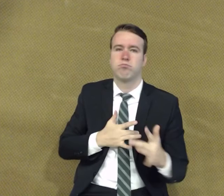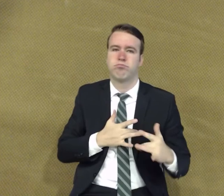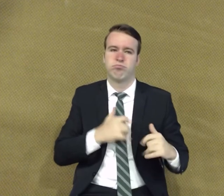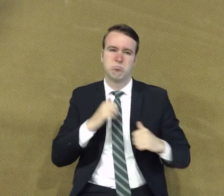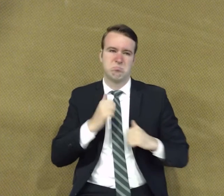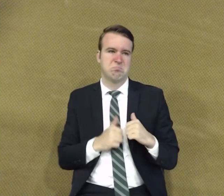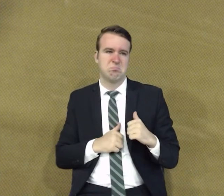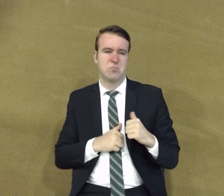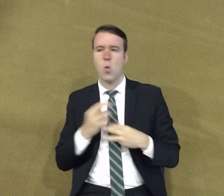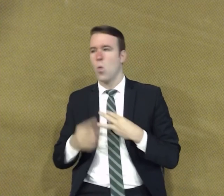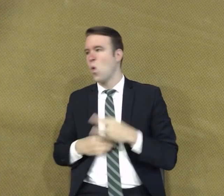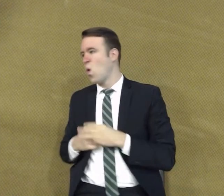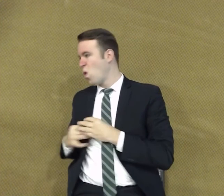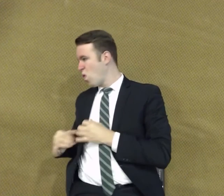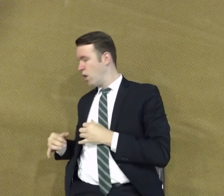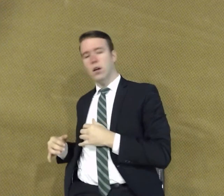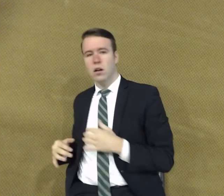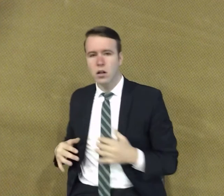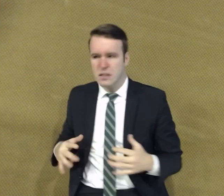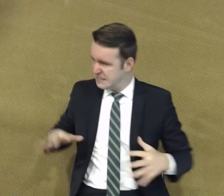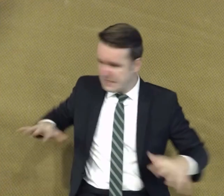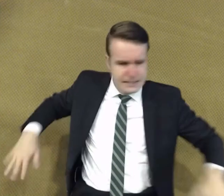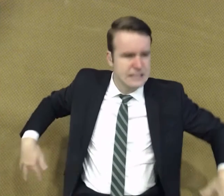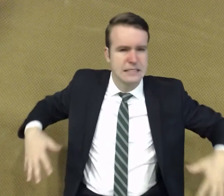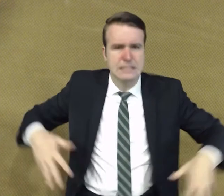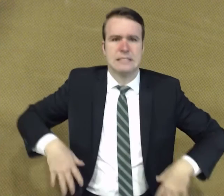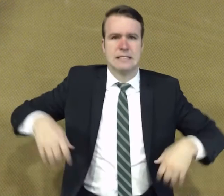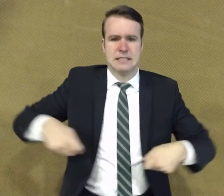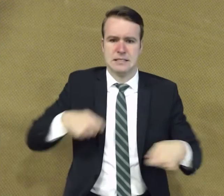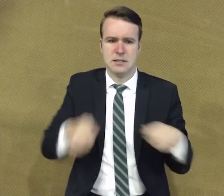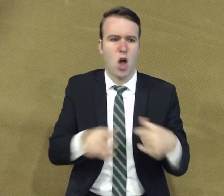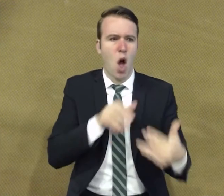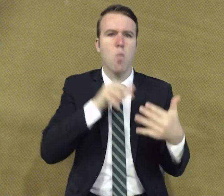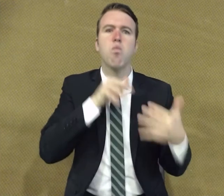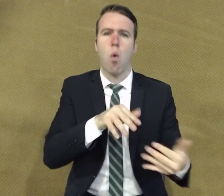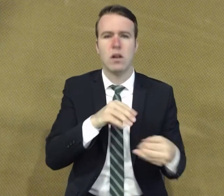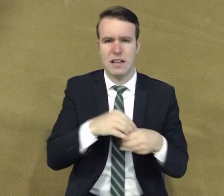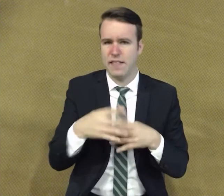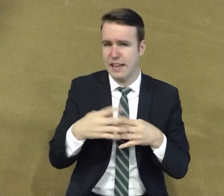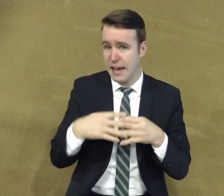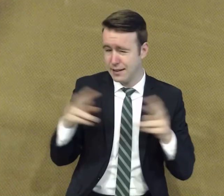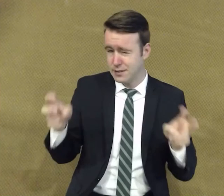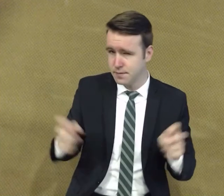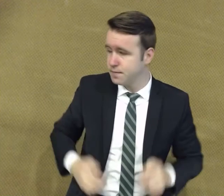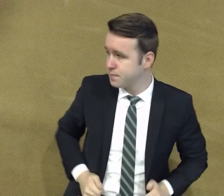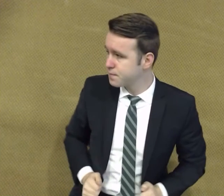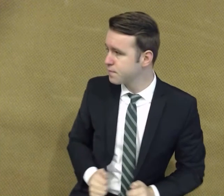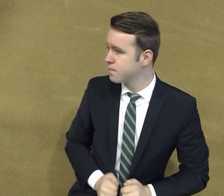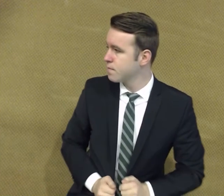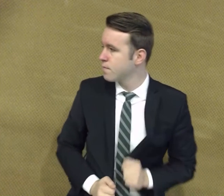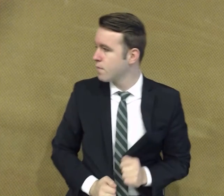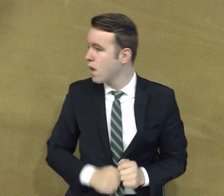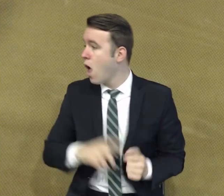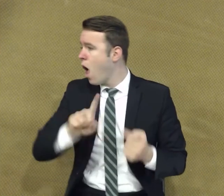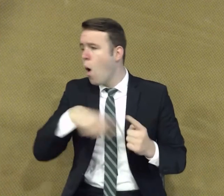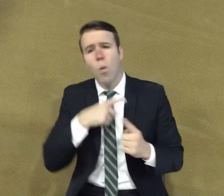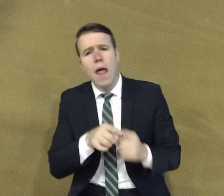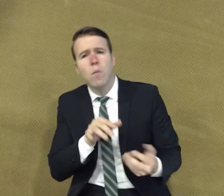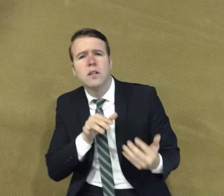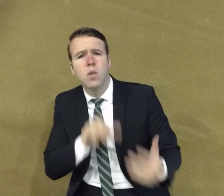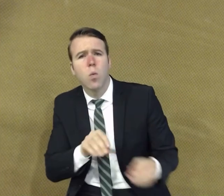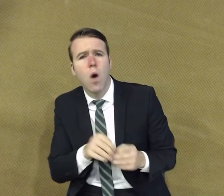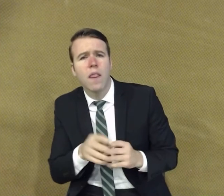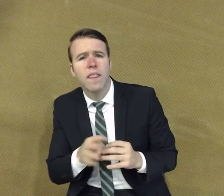compromising. Whatever it is, then was there war in the gates. When was there war in the